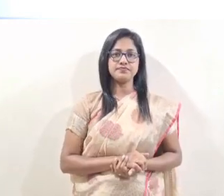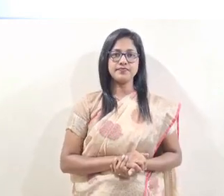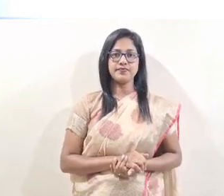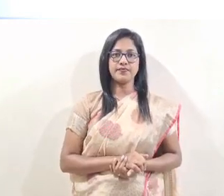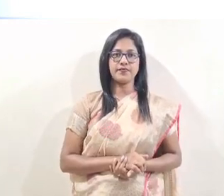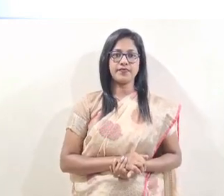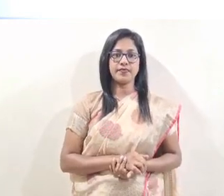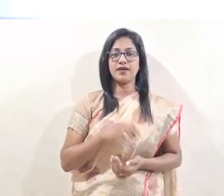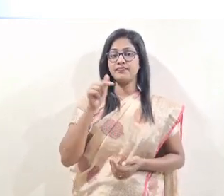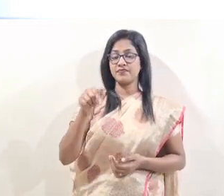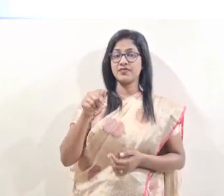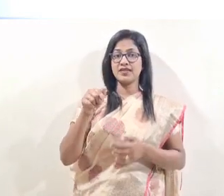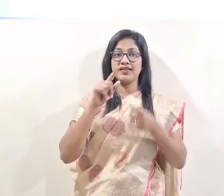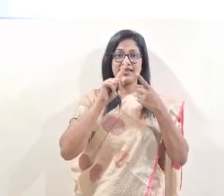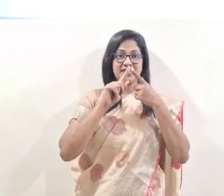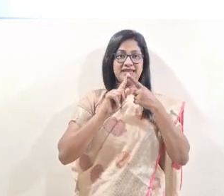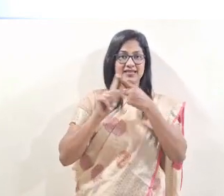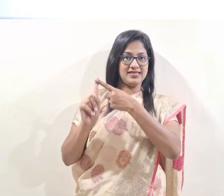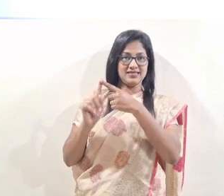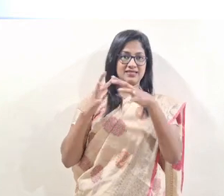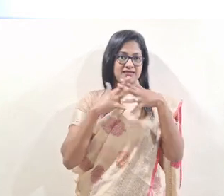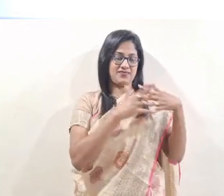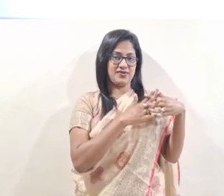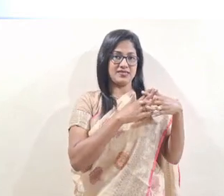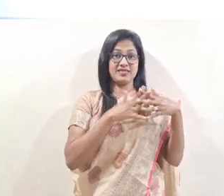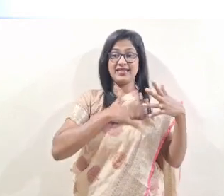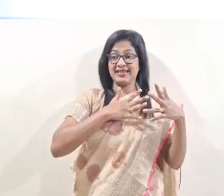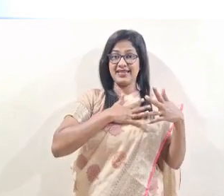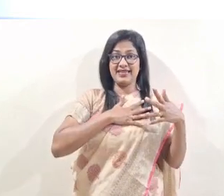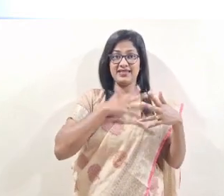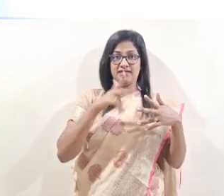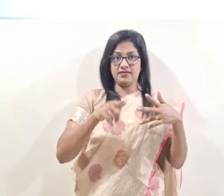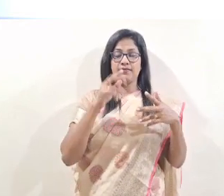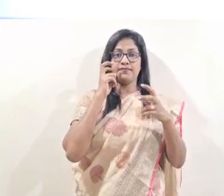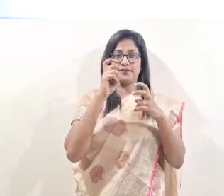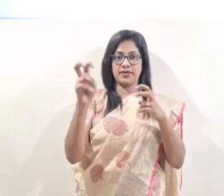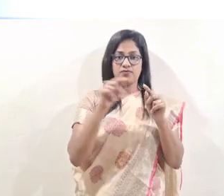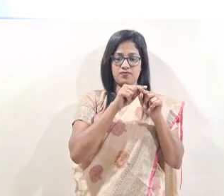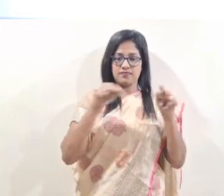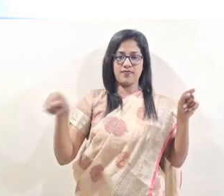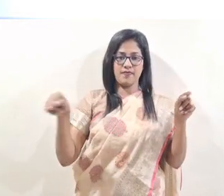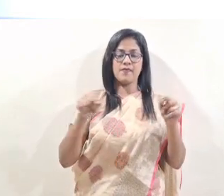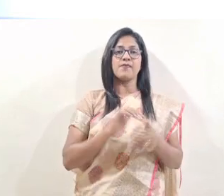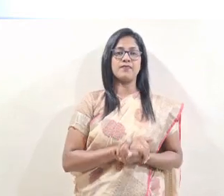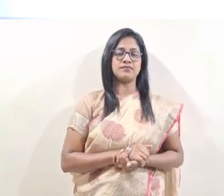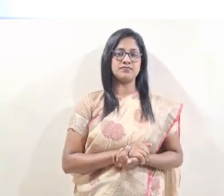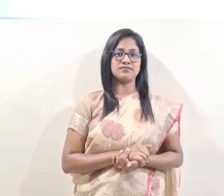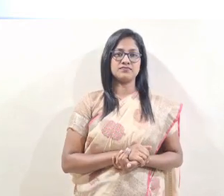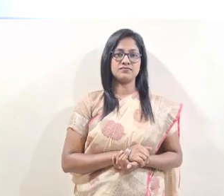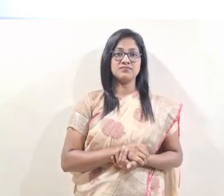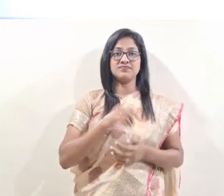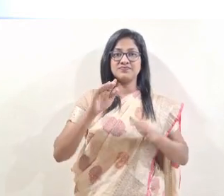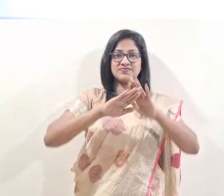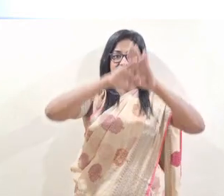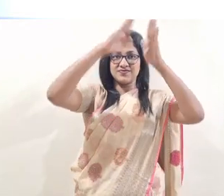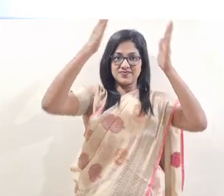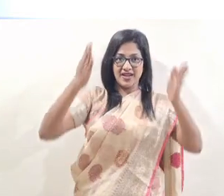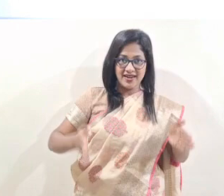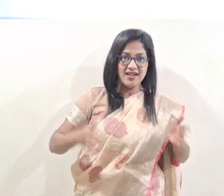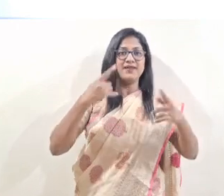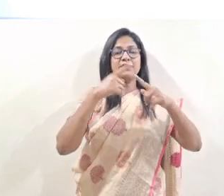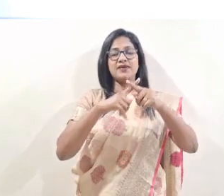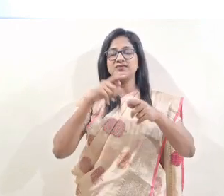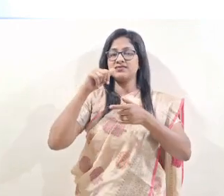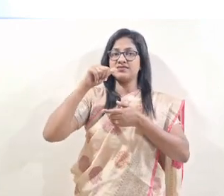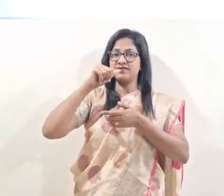This is the east-west metro line, the green line which is there. I mean, where we are crossing the tunnel and the river Hooghly.